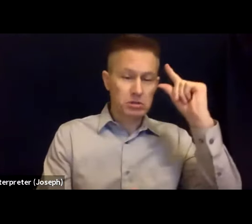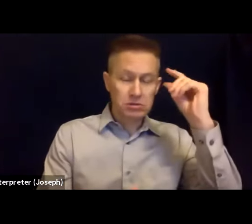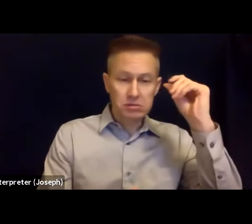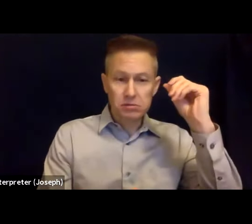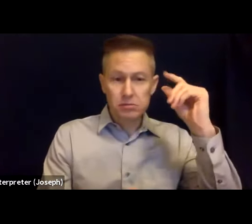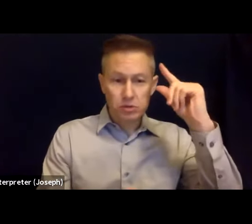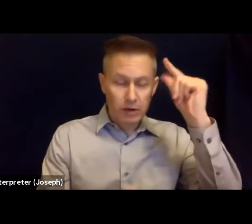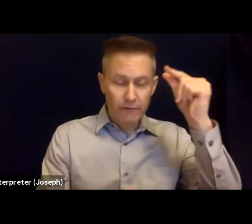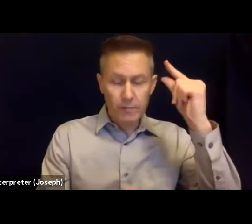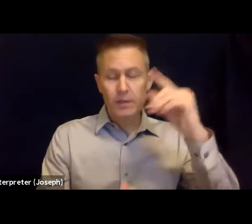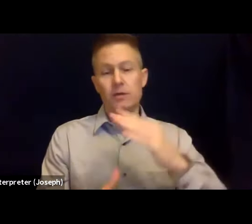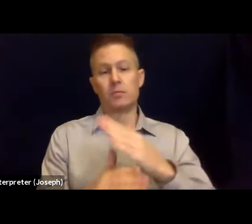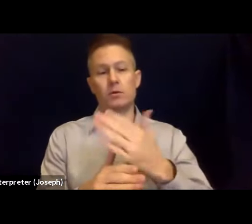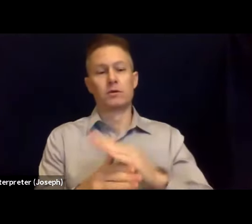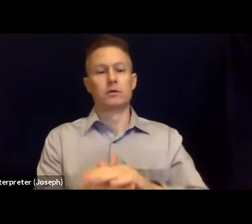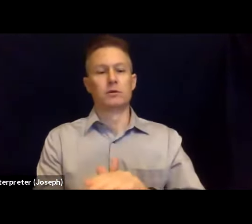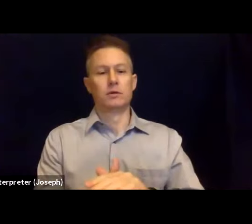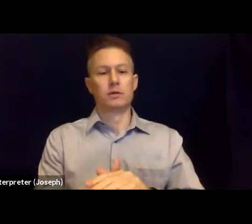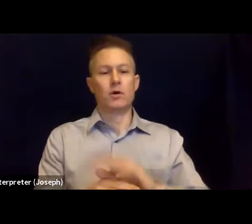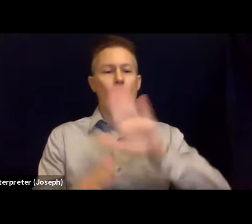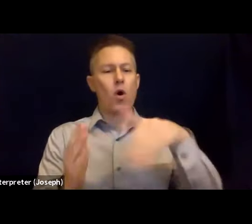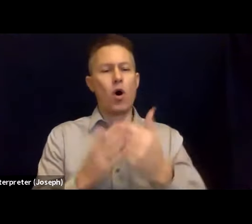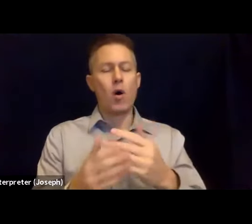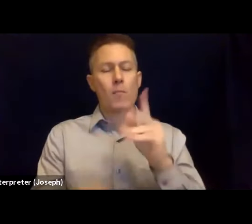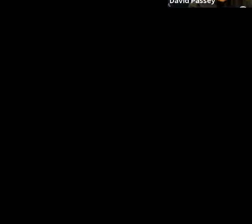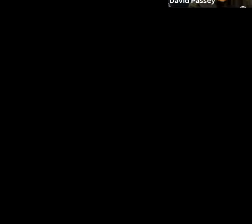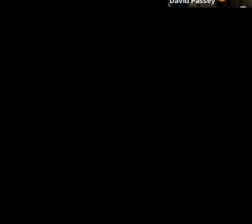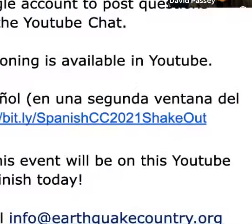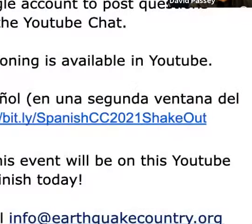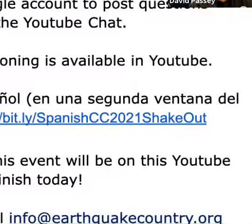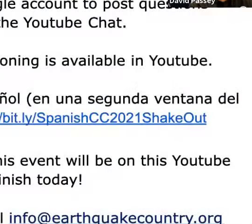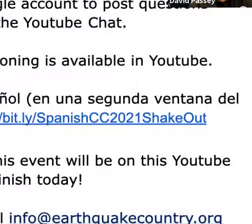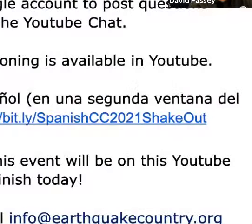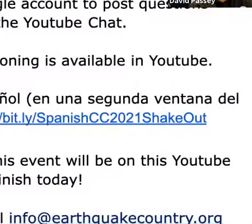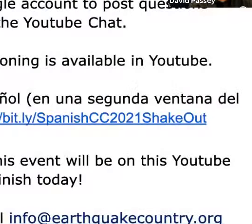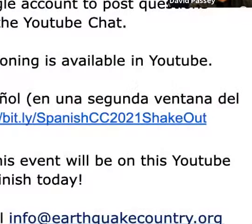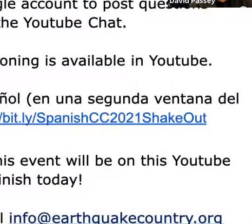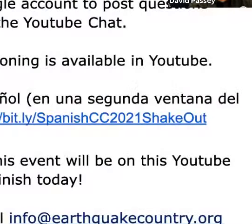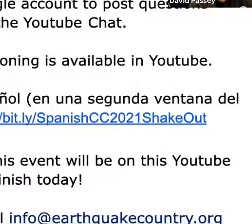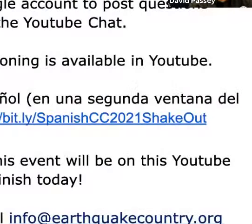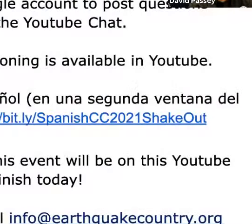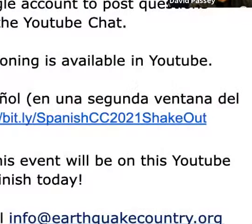they can take steps today to be ready for earthquakes. Thank you very much.